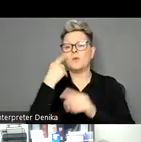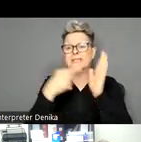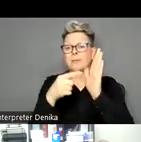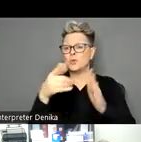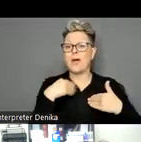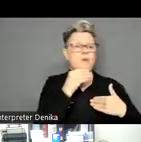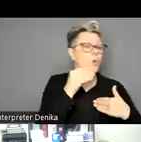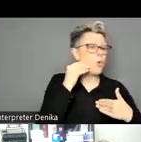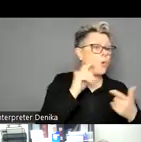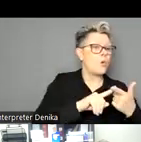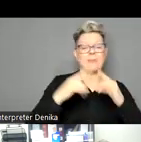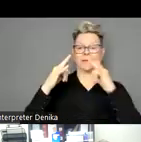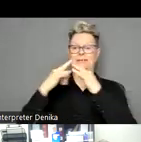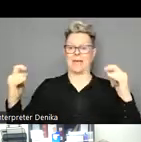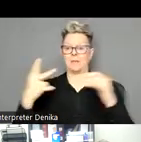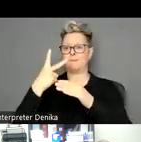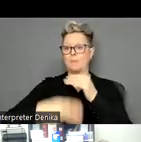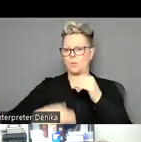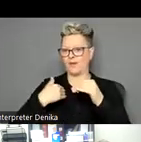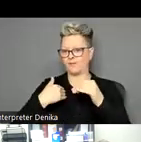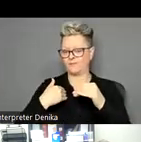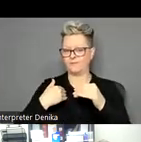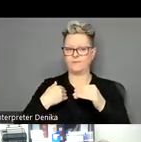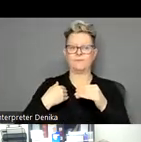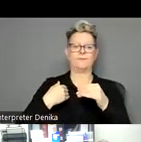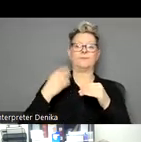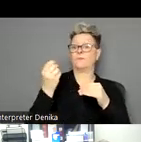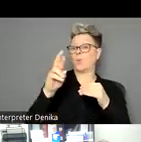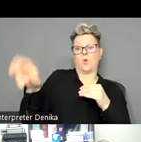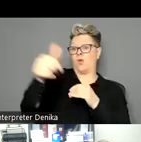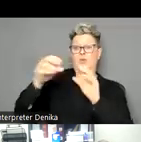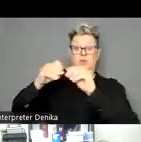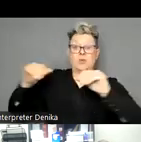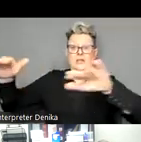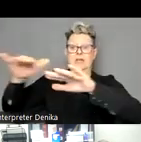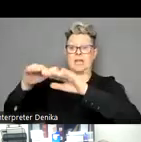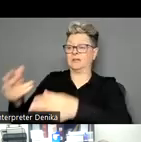some other like piece of property, maybe that you inherited from a family member,